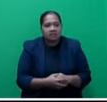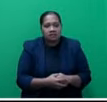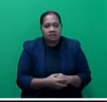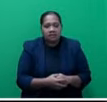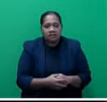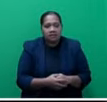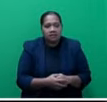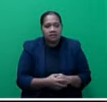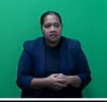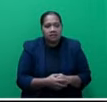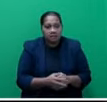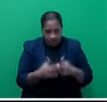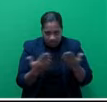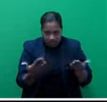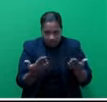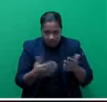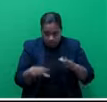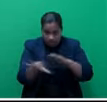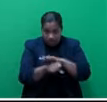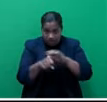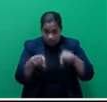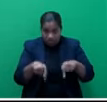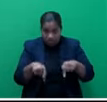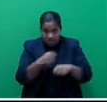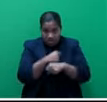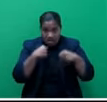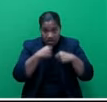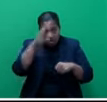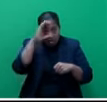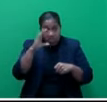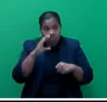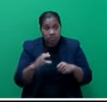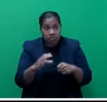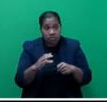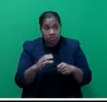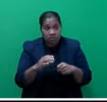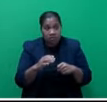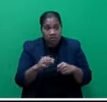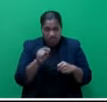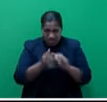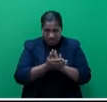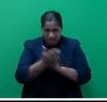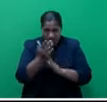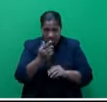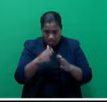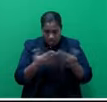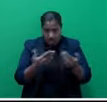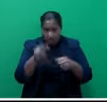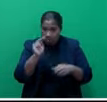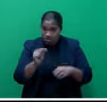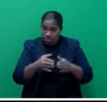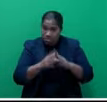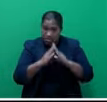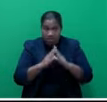Now, is corruption in our country that high that we now need to establish a